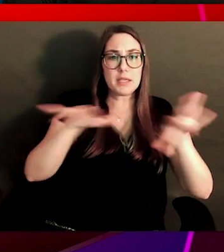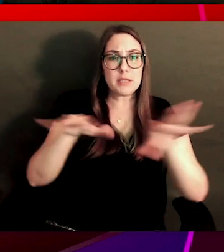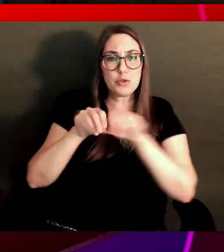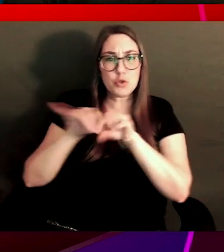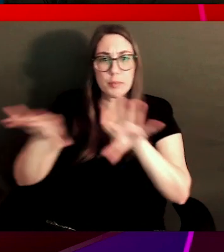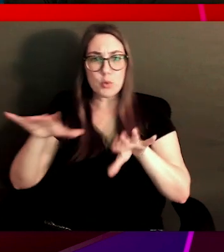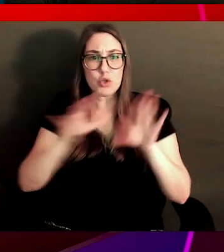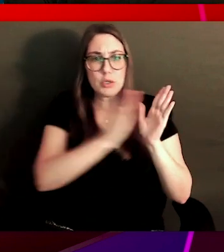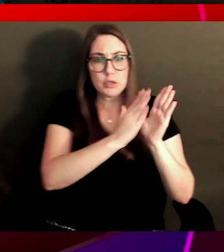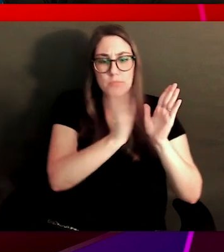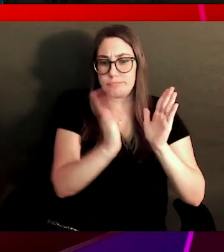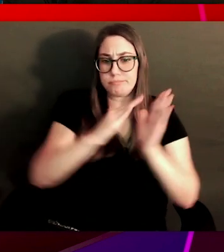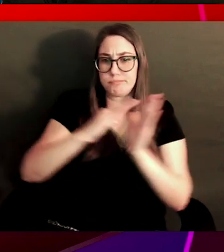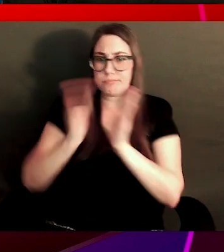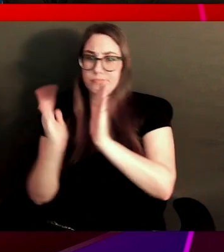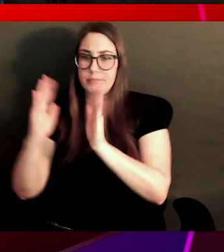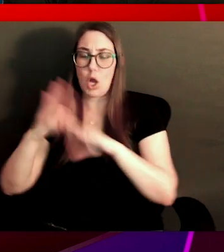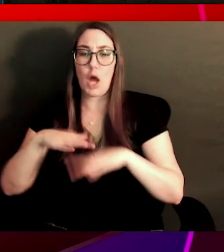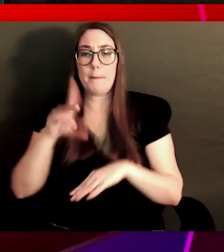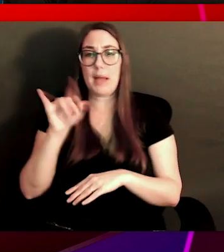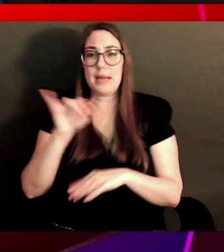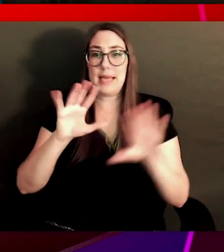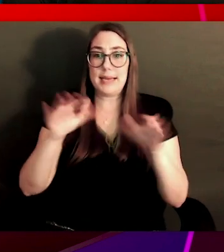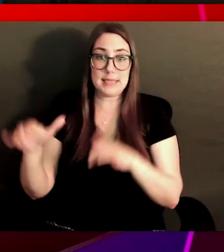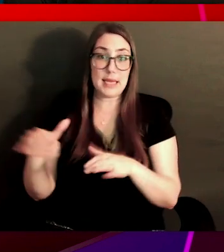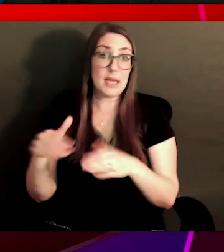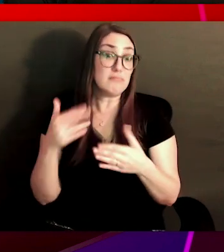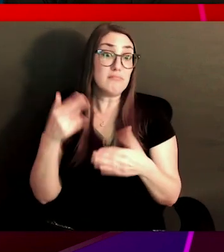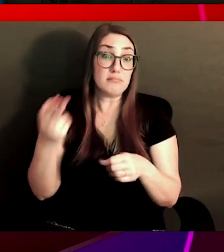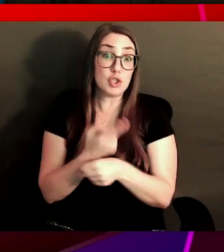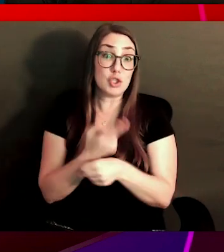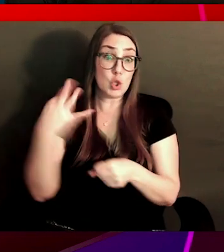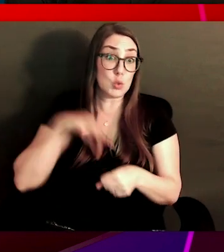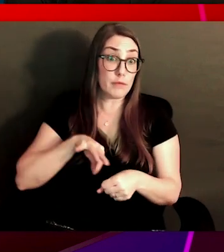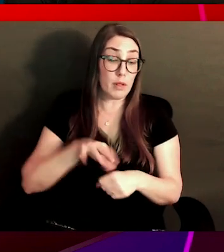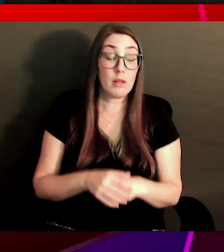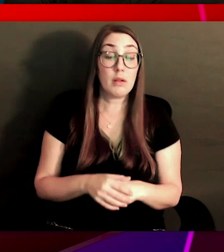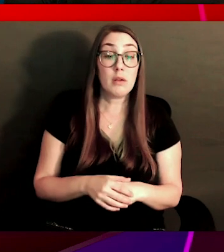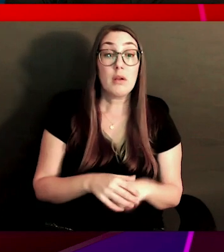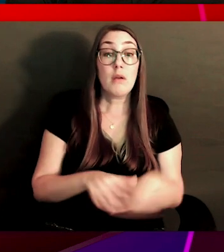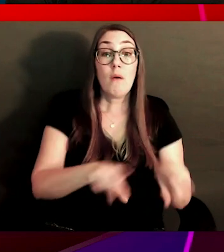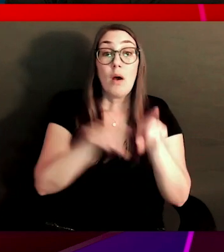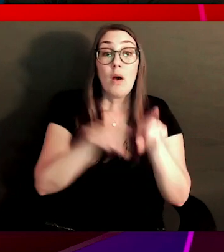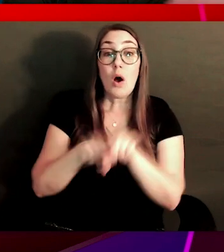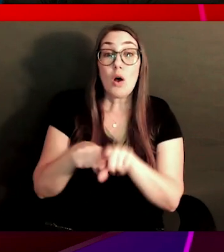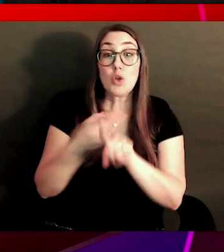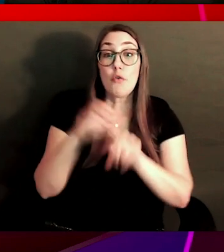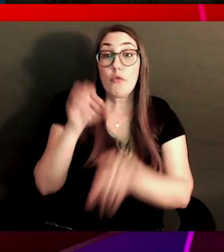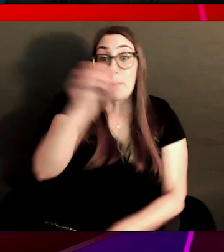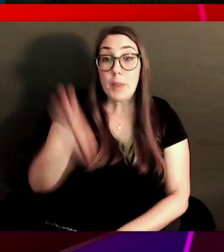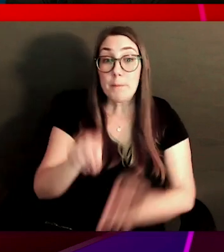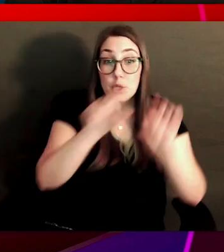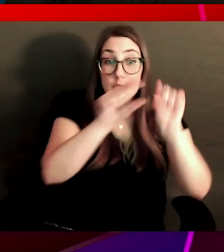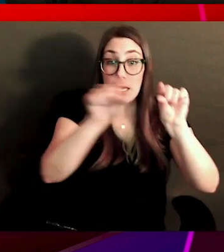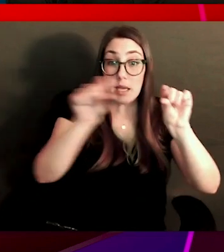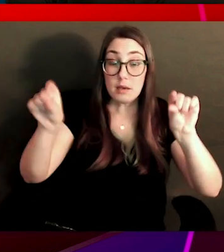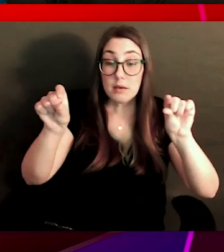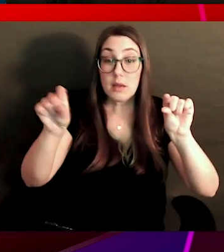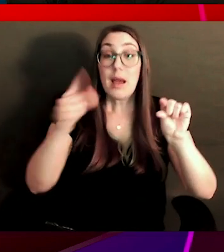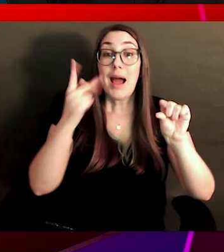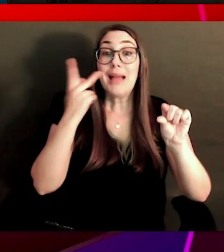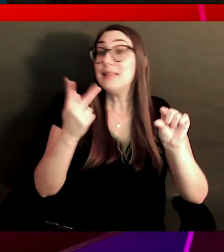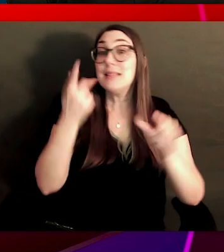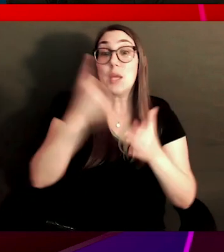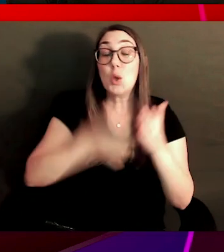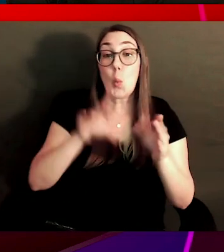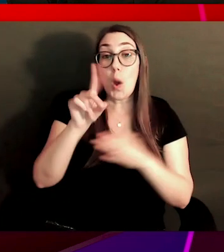build my machine learning models. I can also see the percent of, from this stacked bar chart here, like the percent of missing data. And